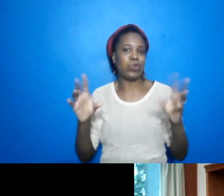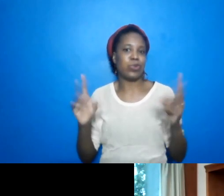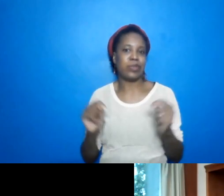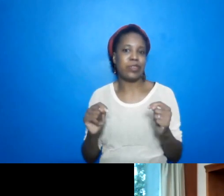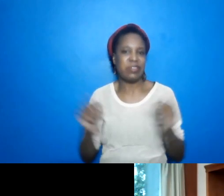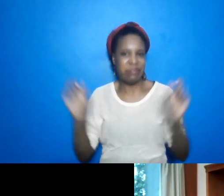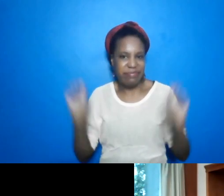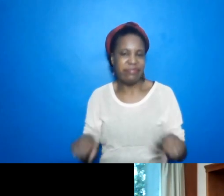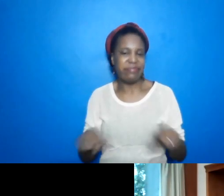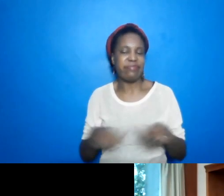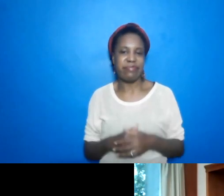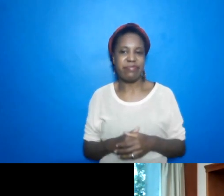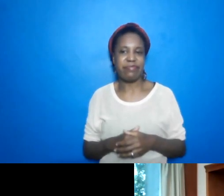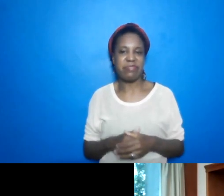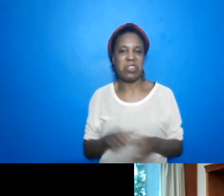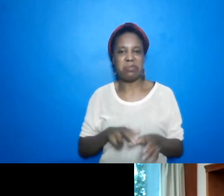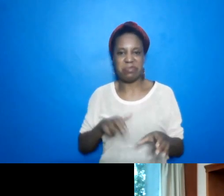I had a couple of thoughts.